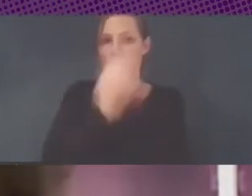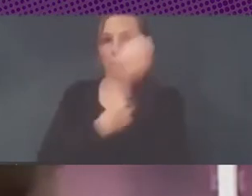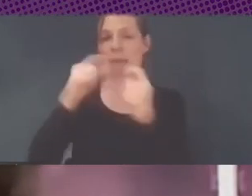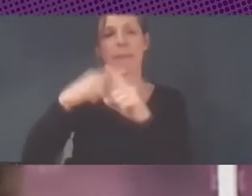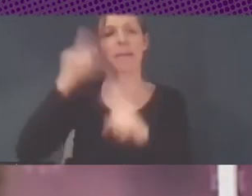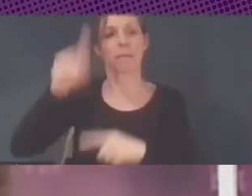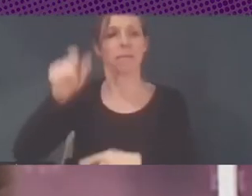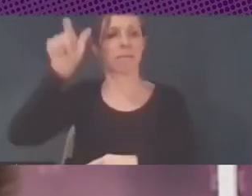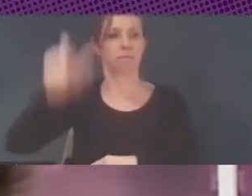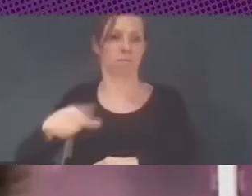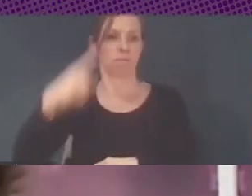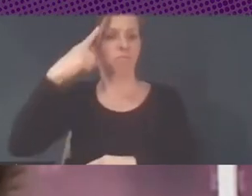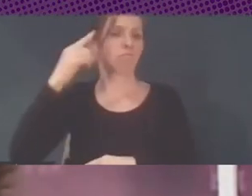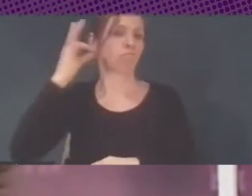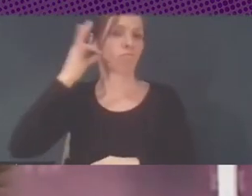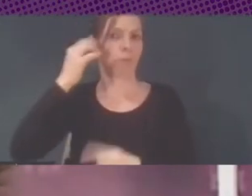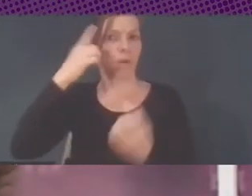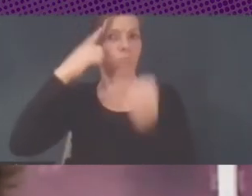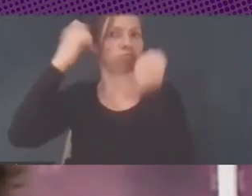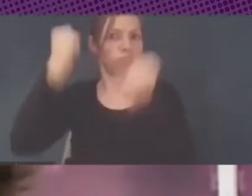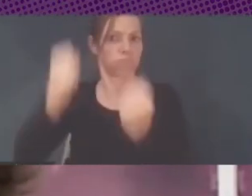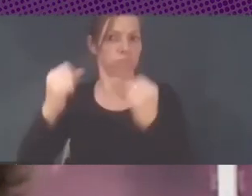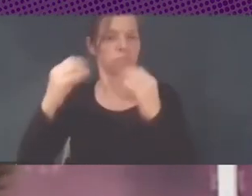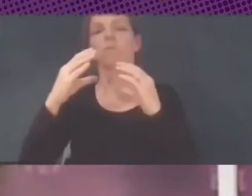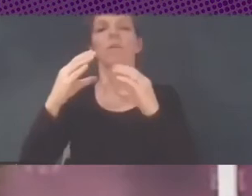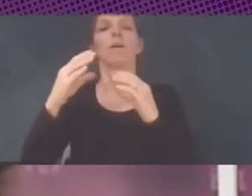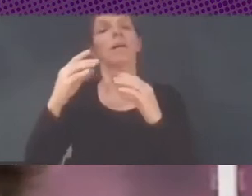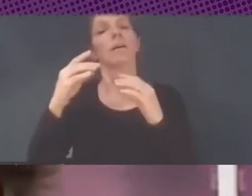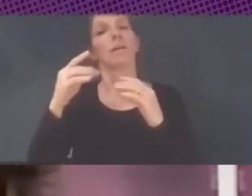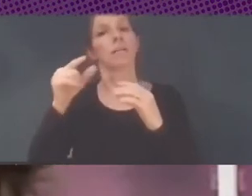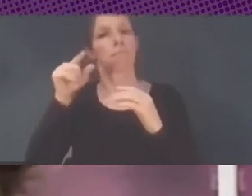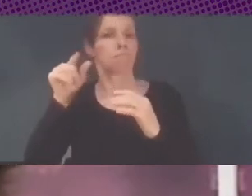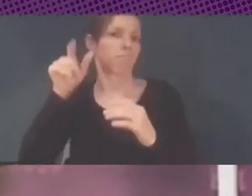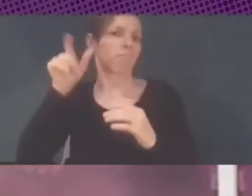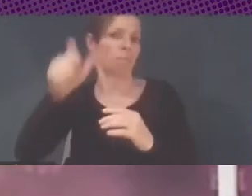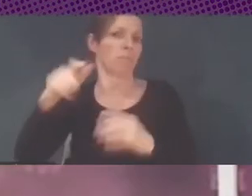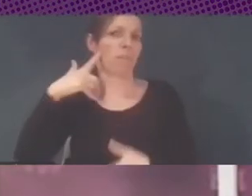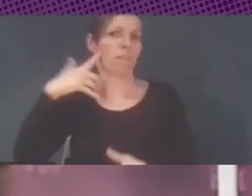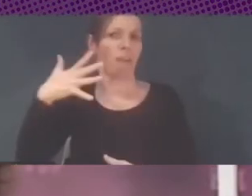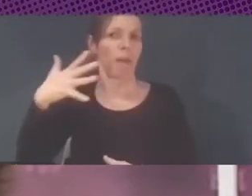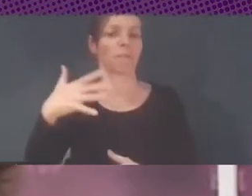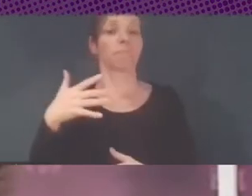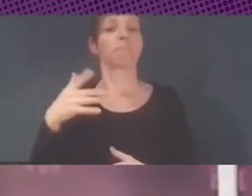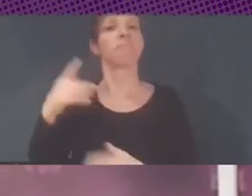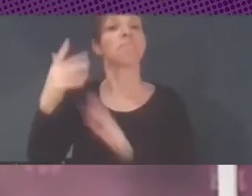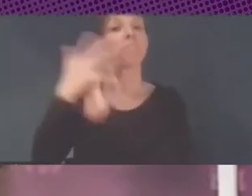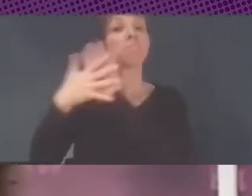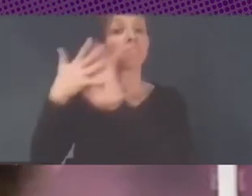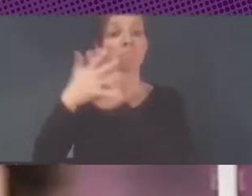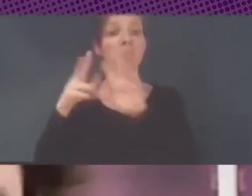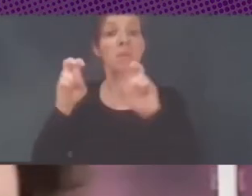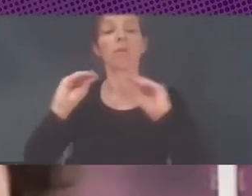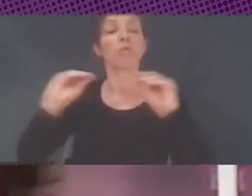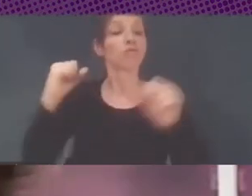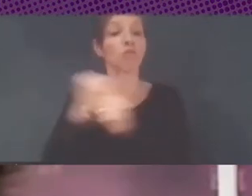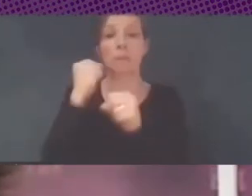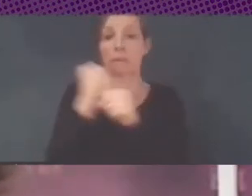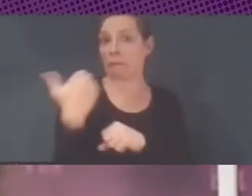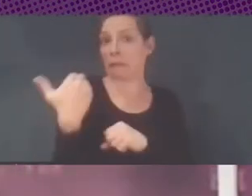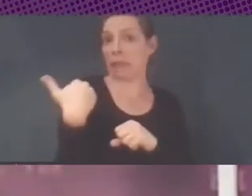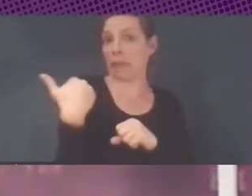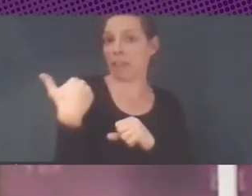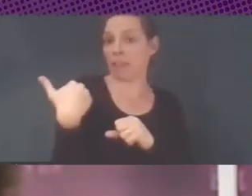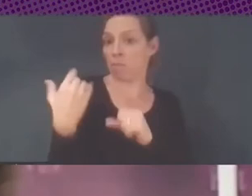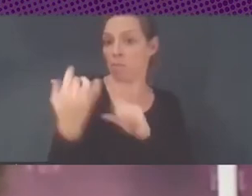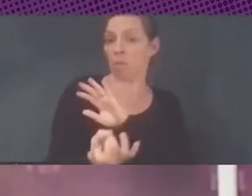is going to tell us a bit more about her recent work it's about very interesting papers about